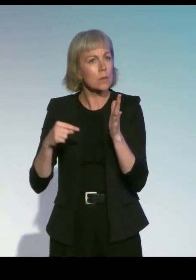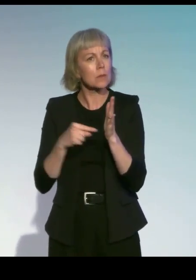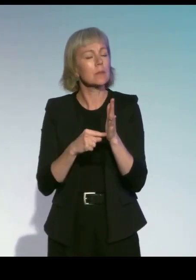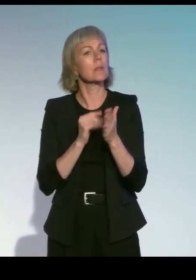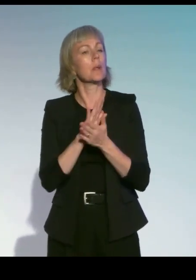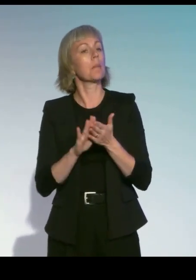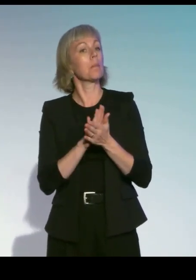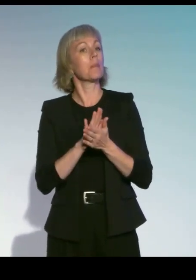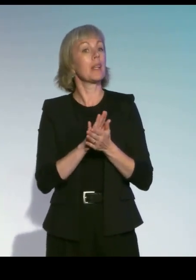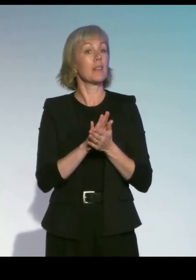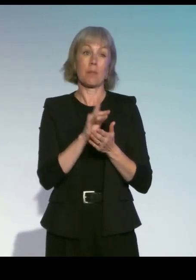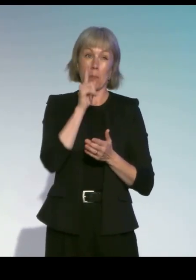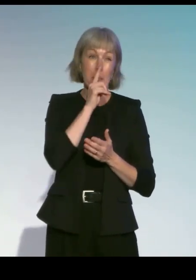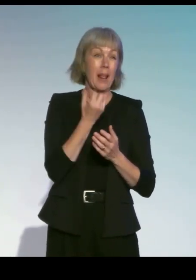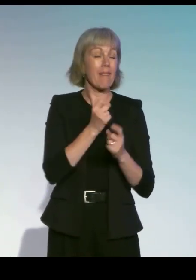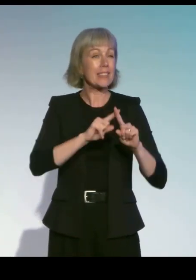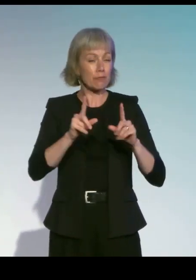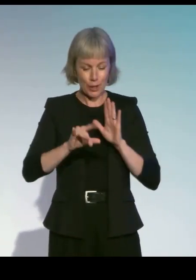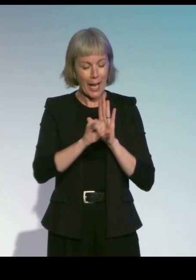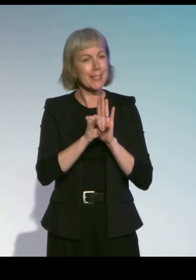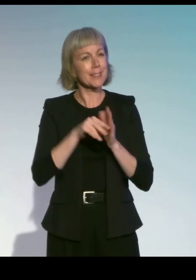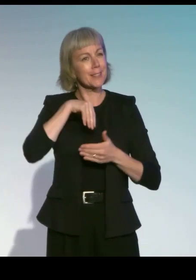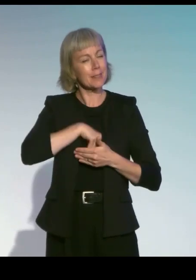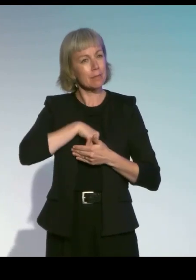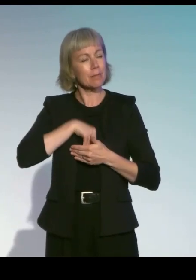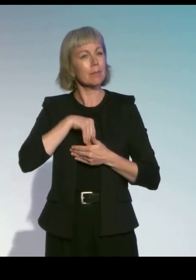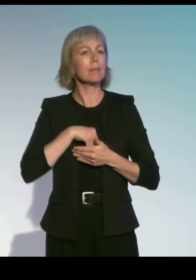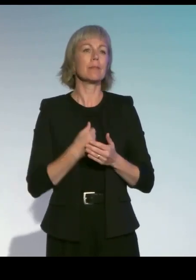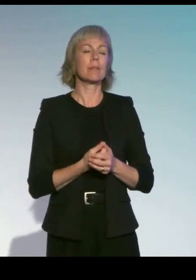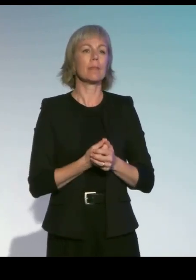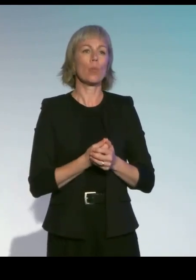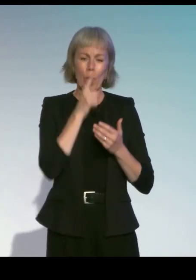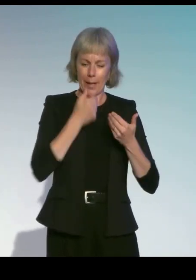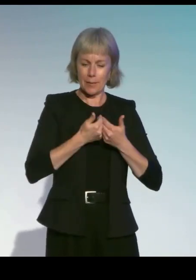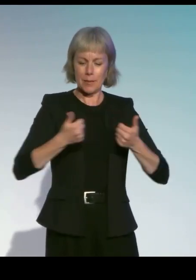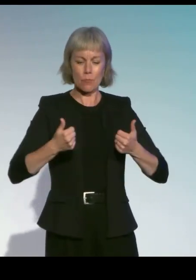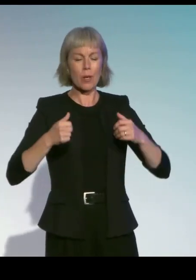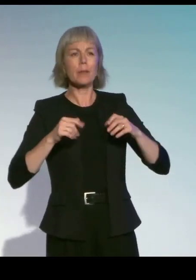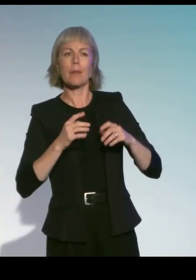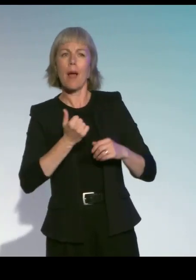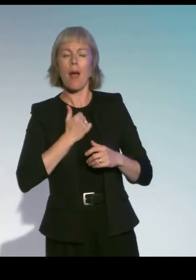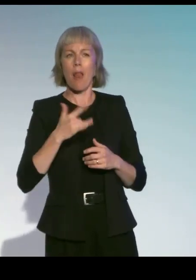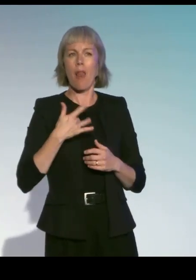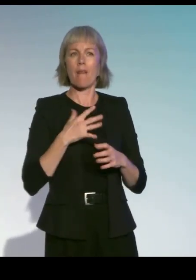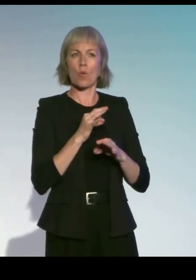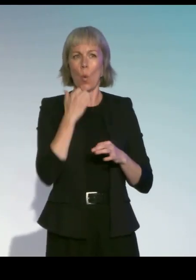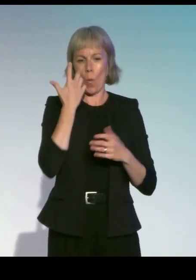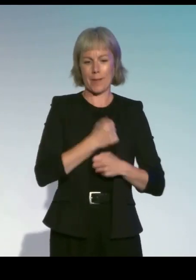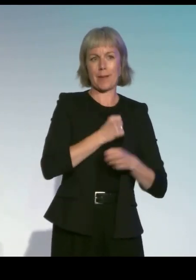people's identities are multifaceted, and it affords us all the power to compartmentalise our lives.